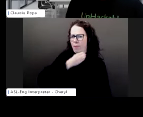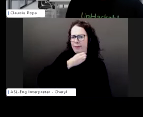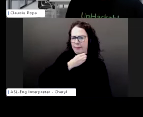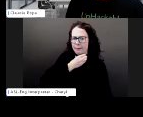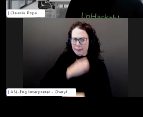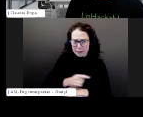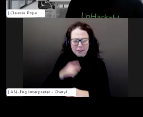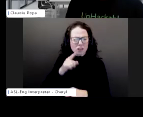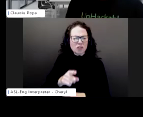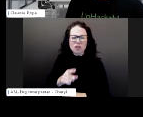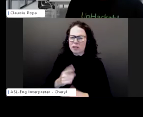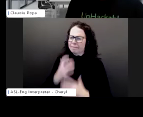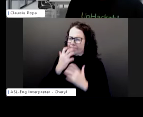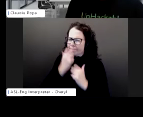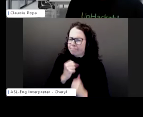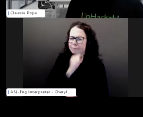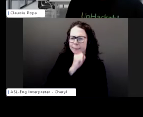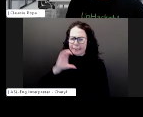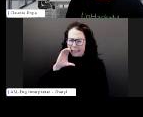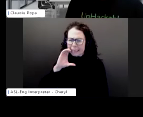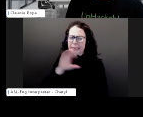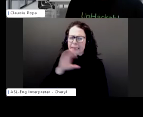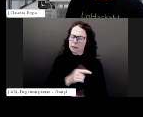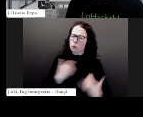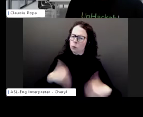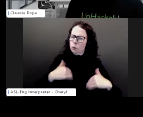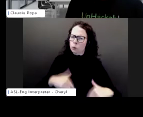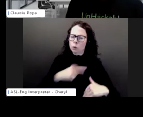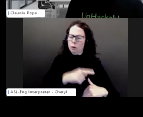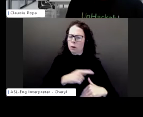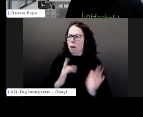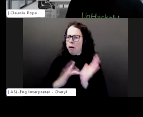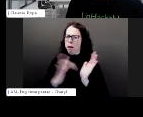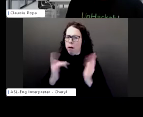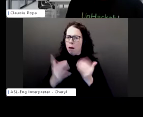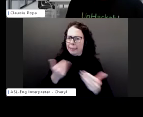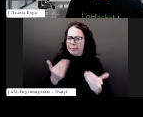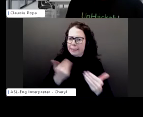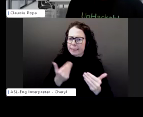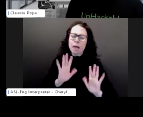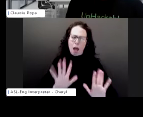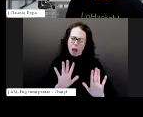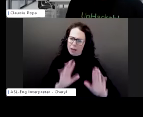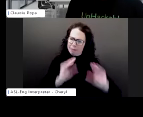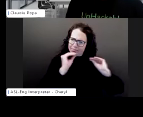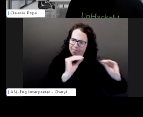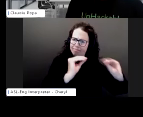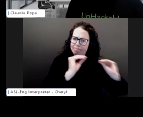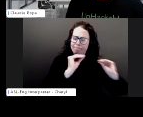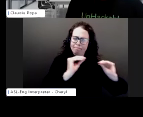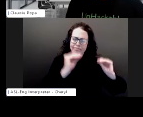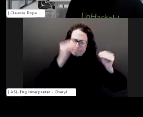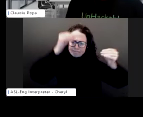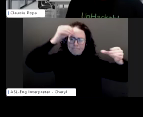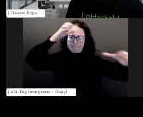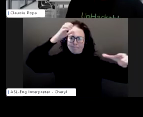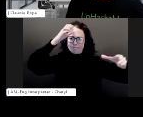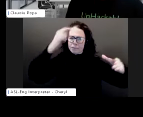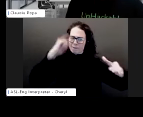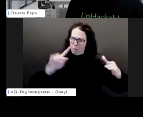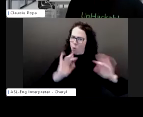that populations that are more vulnerable, particularly older people, are equipped with the knowledge and the tools that they need to stay safe